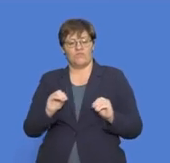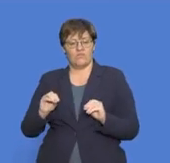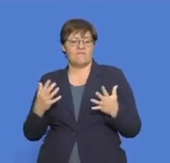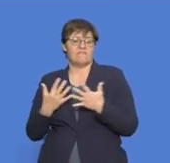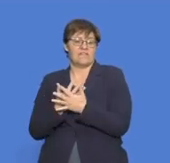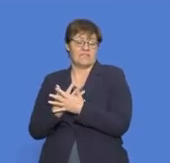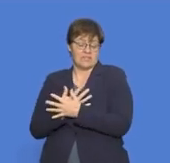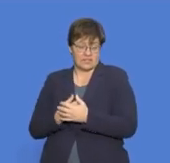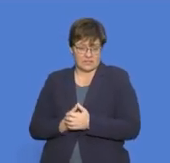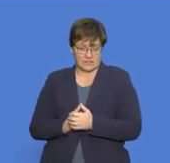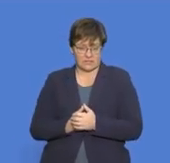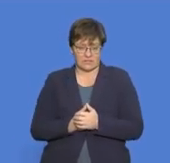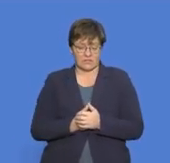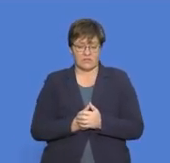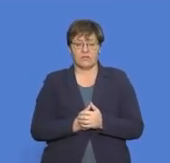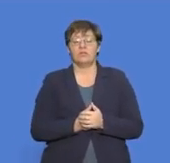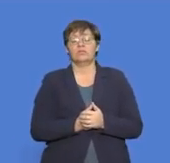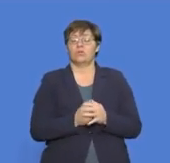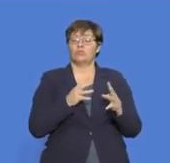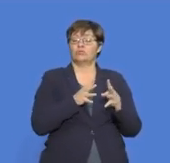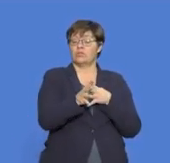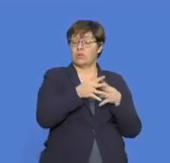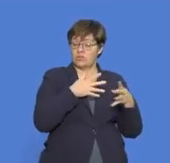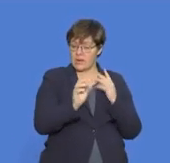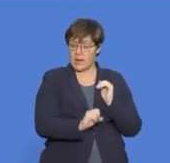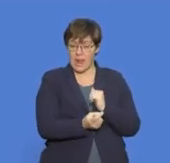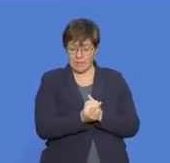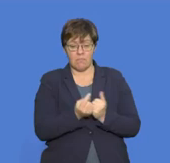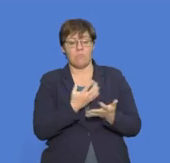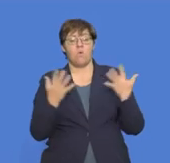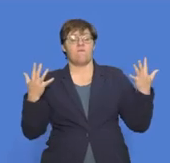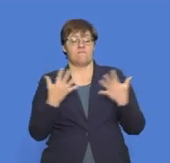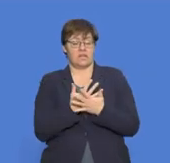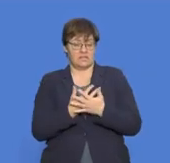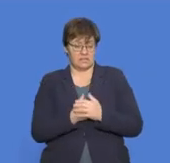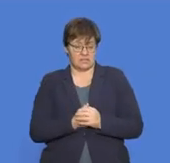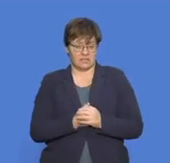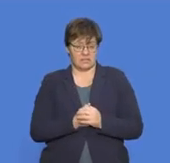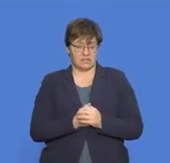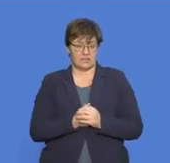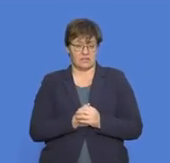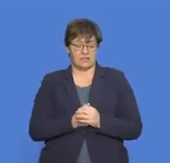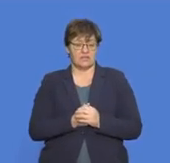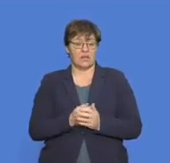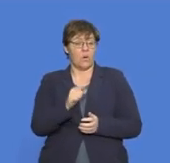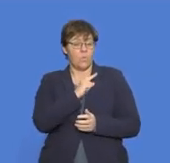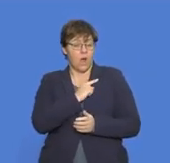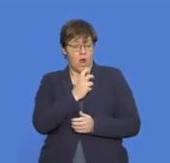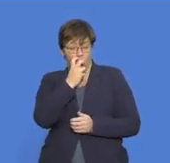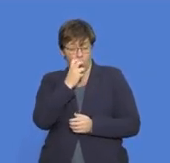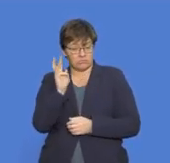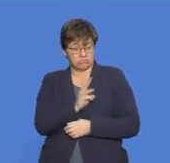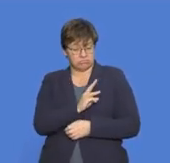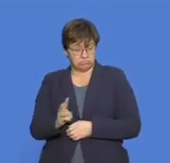very, very quickly. So transpiration would occur more quickly. So because it's